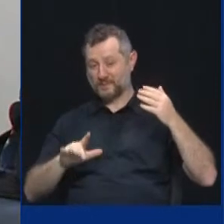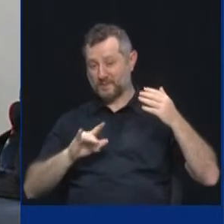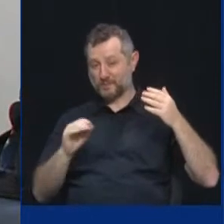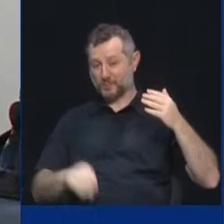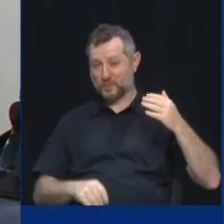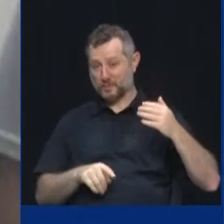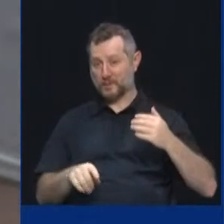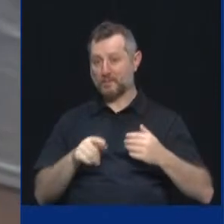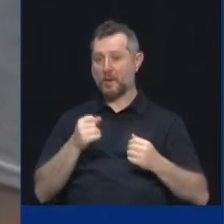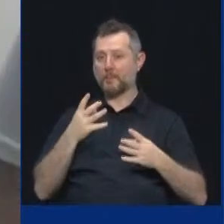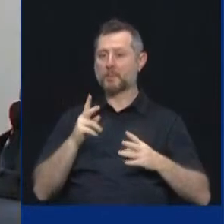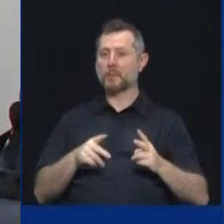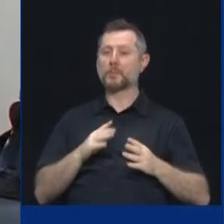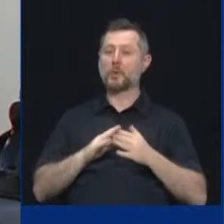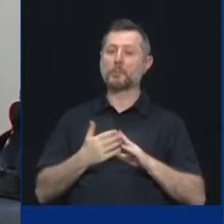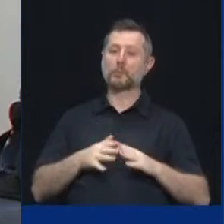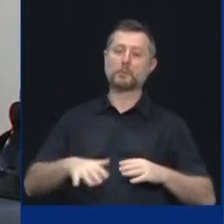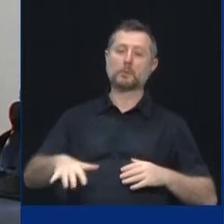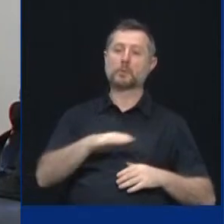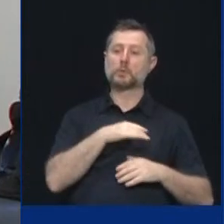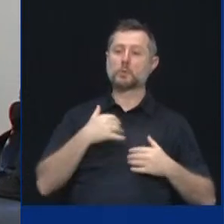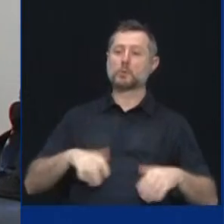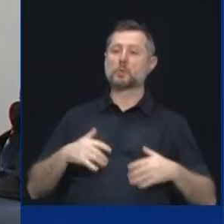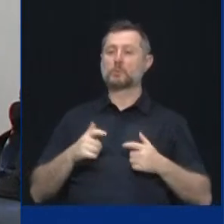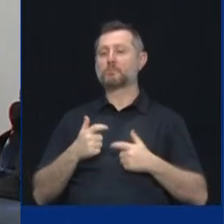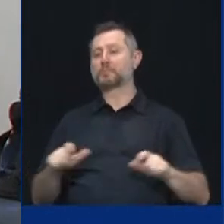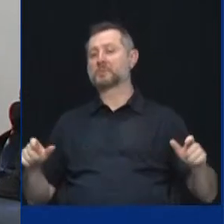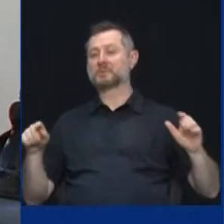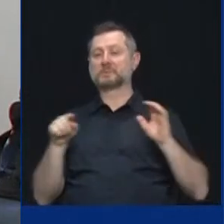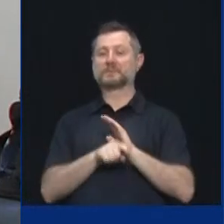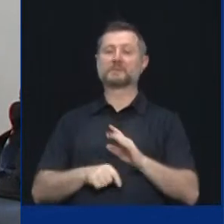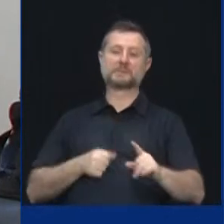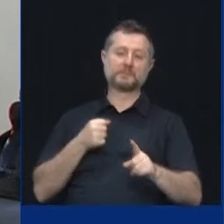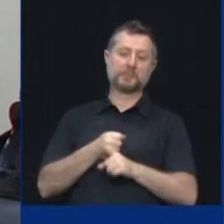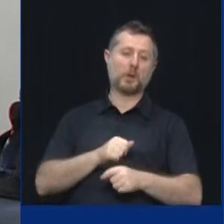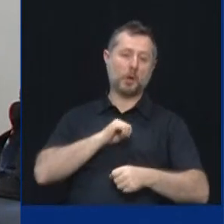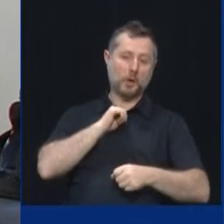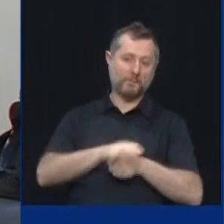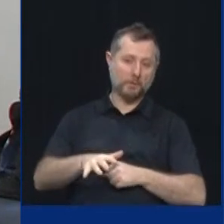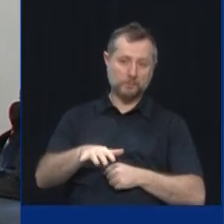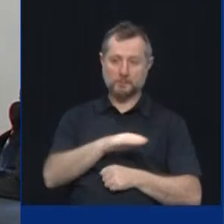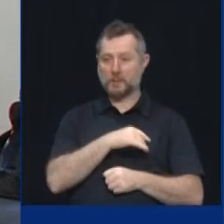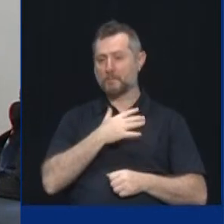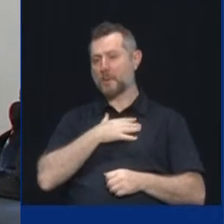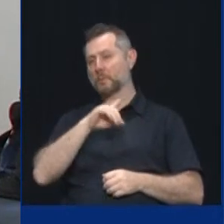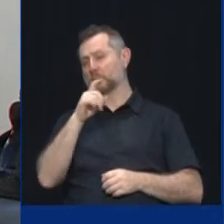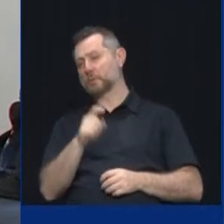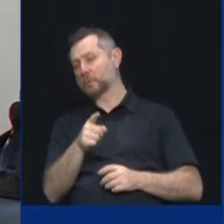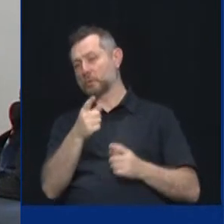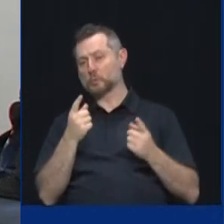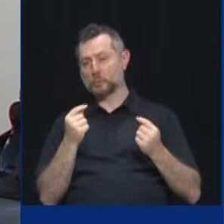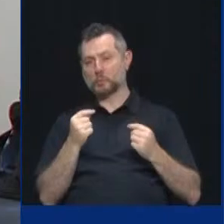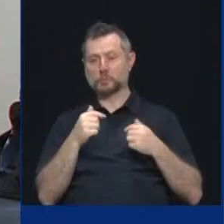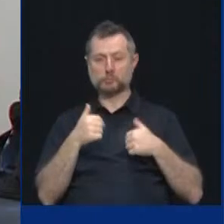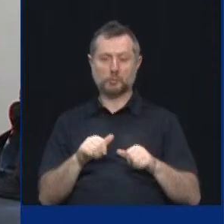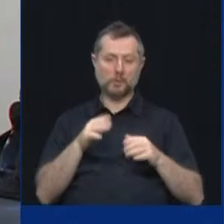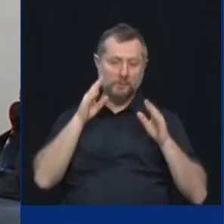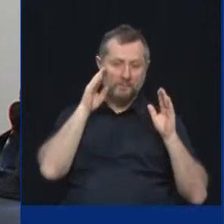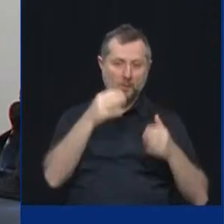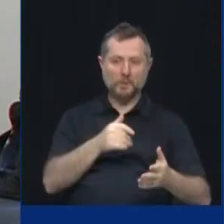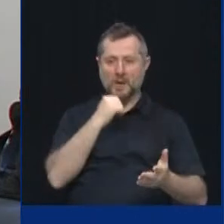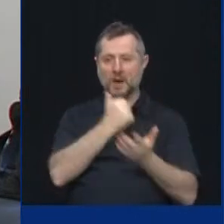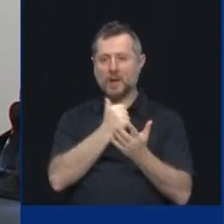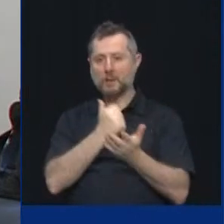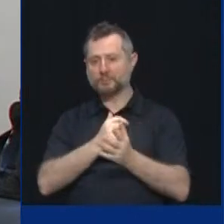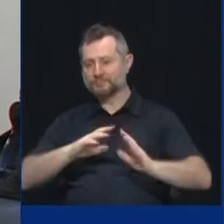lot of those communities have been the hardest hit by COVID. So my first question is what you're gonna do to try to target them to get their